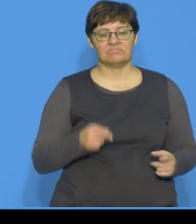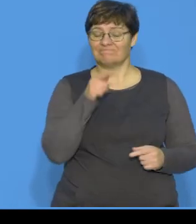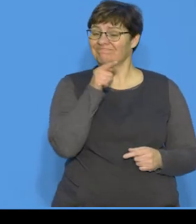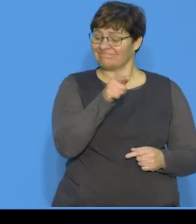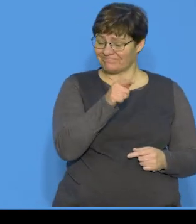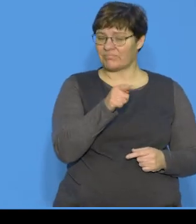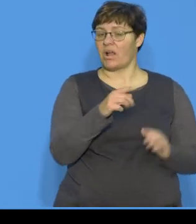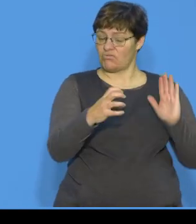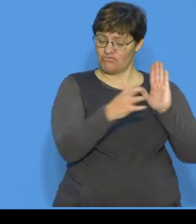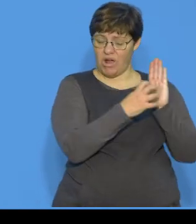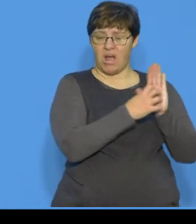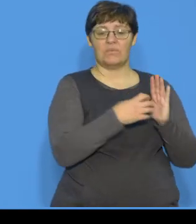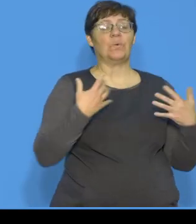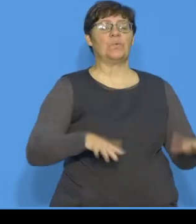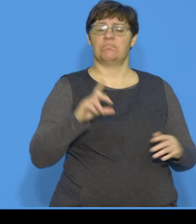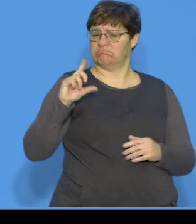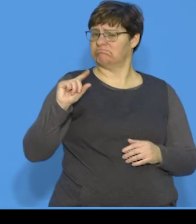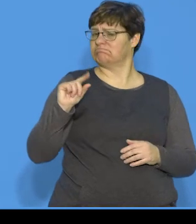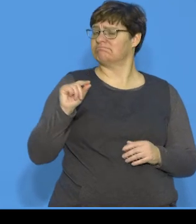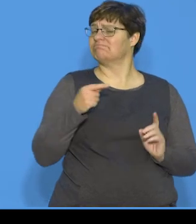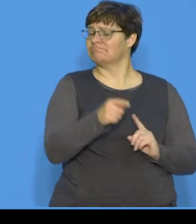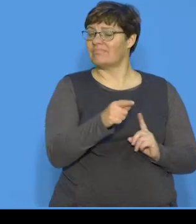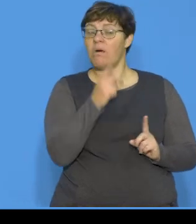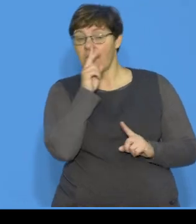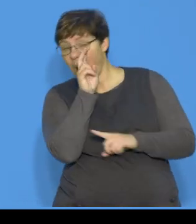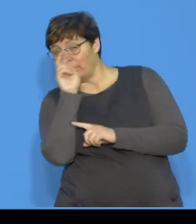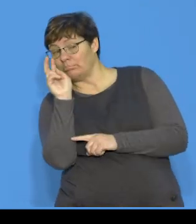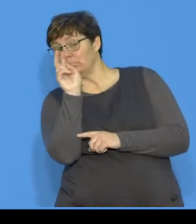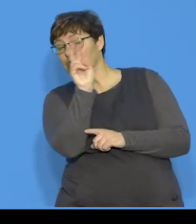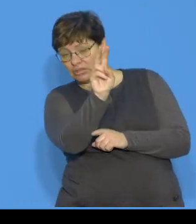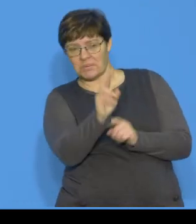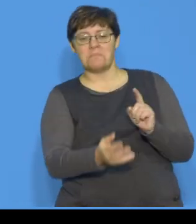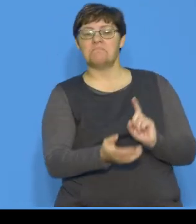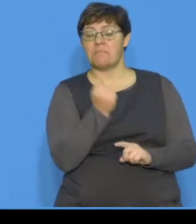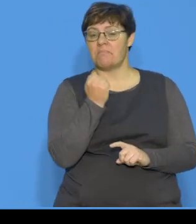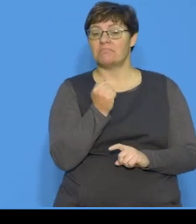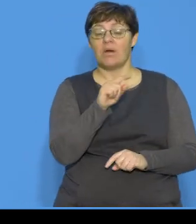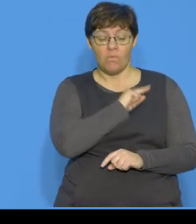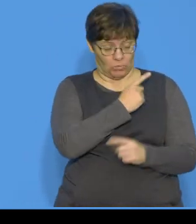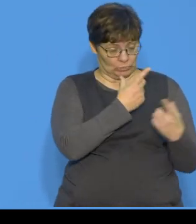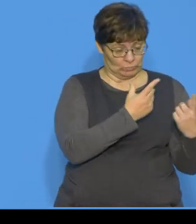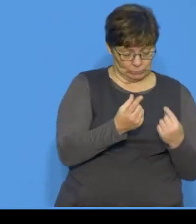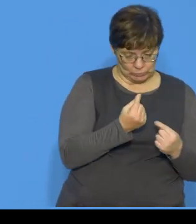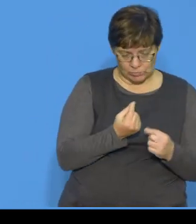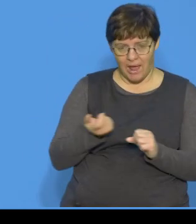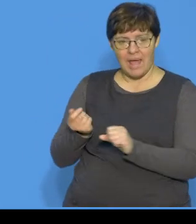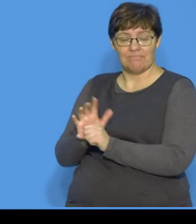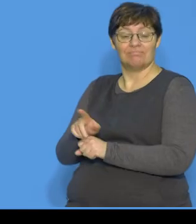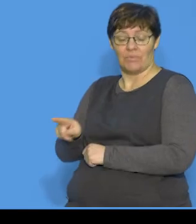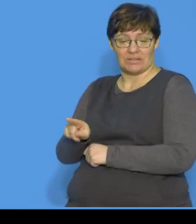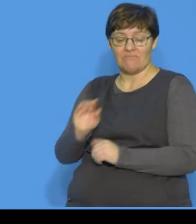This is a very interesting graph that will help us make predictions and look at consequences in terms